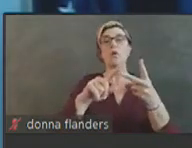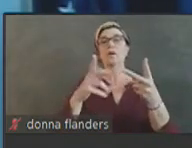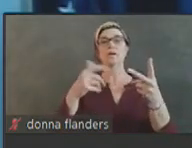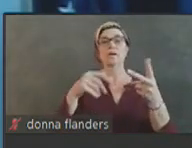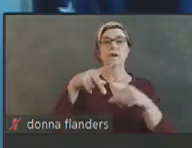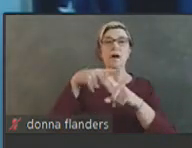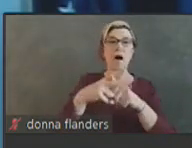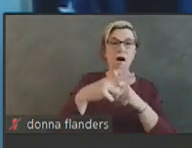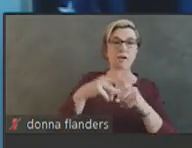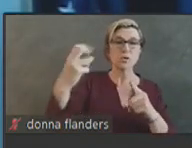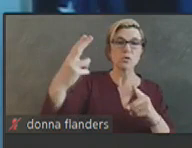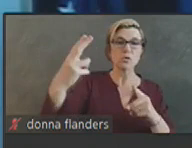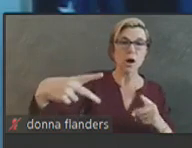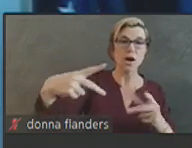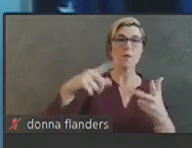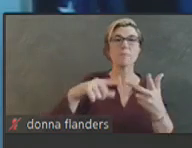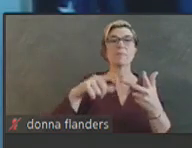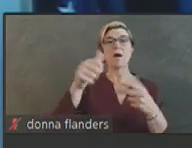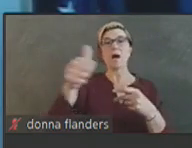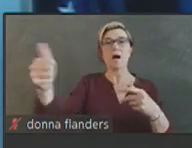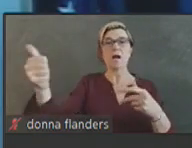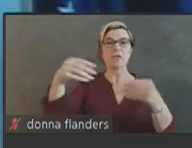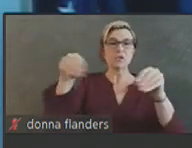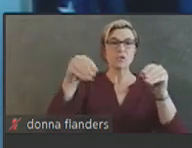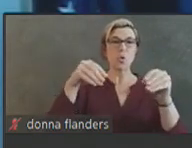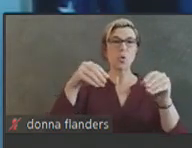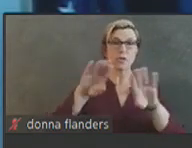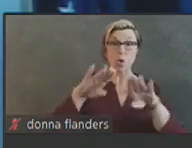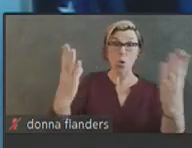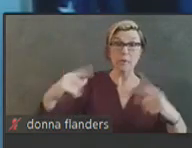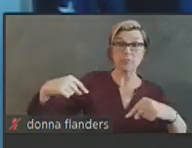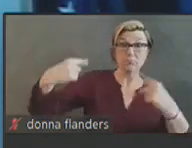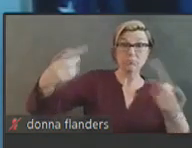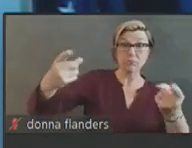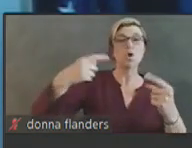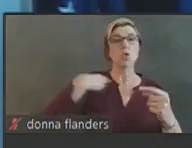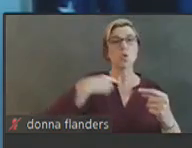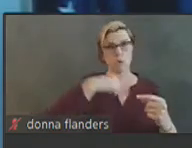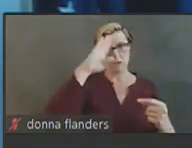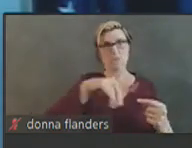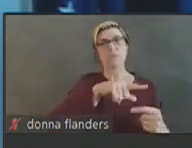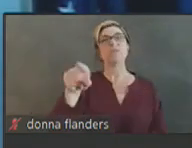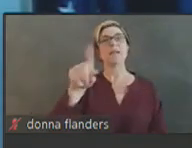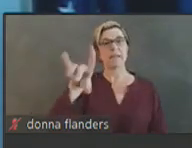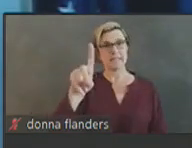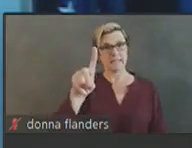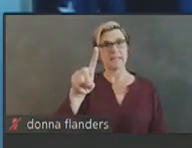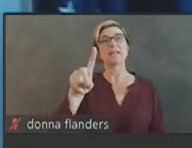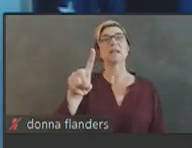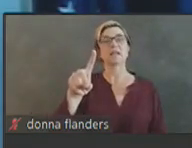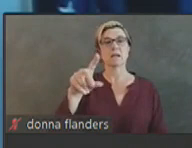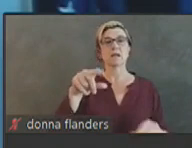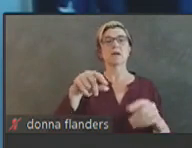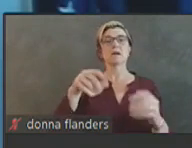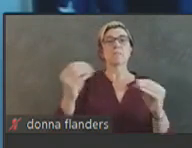automobile shops, we've noticed, quite frankly, that they have implemented enhanced cleaning